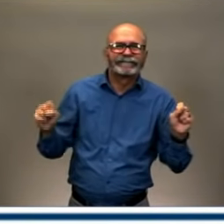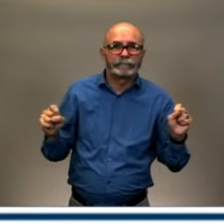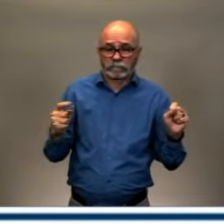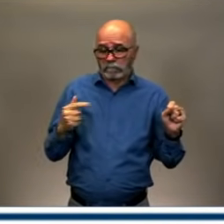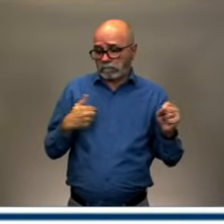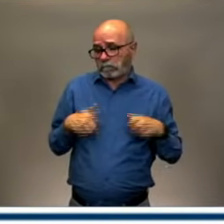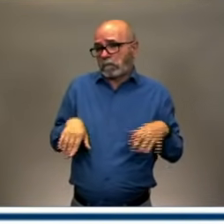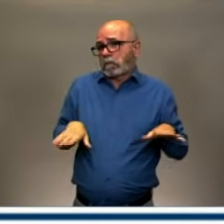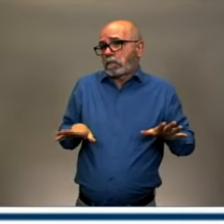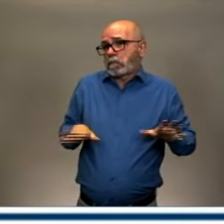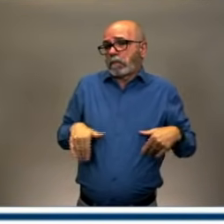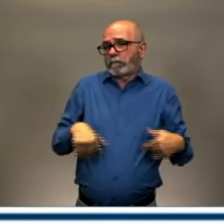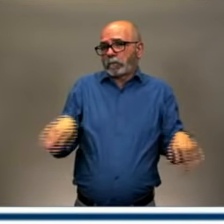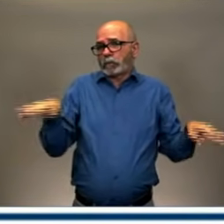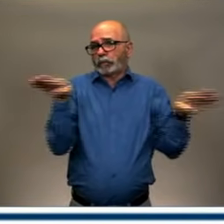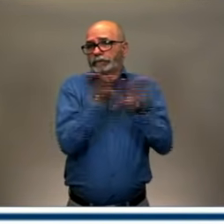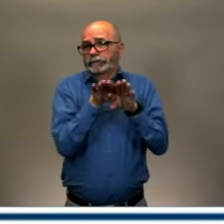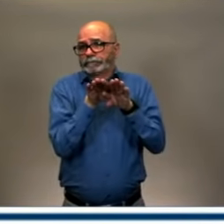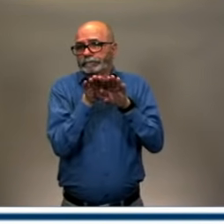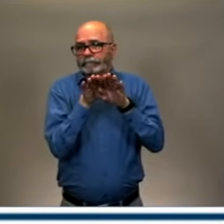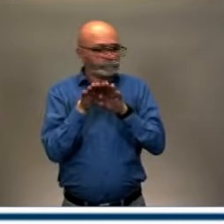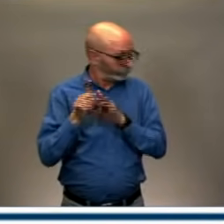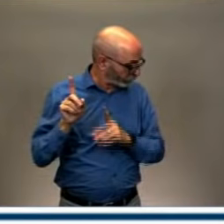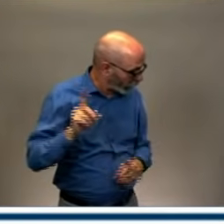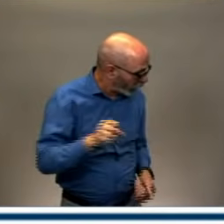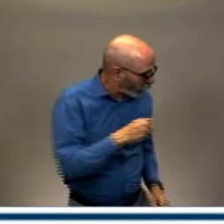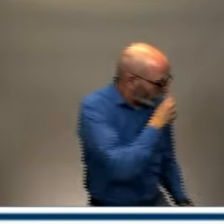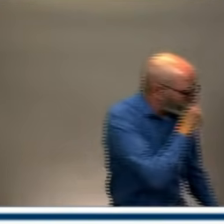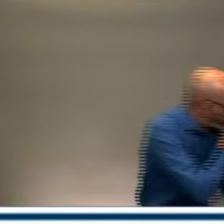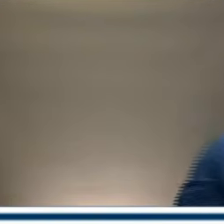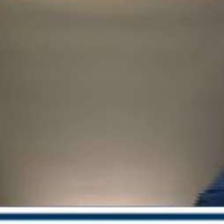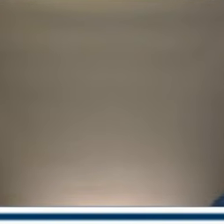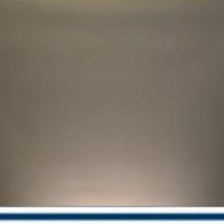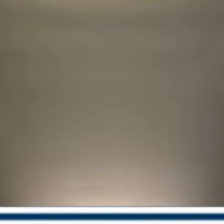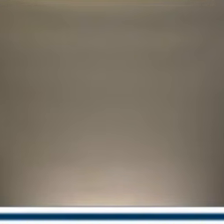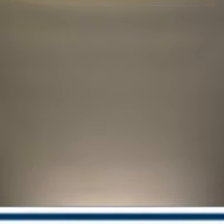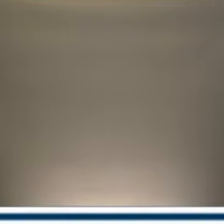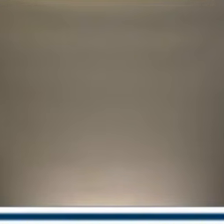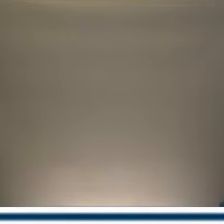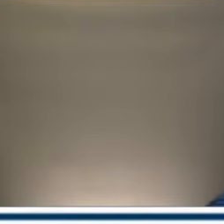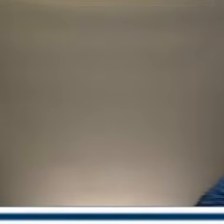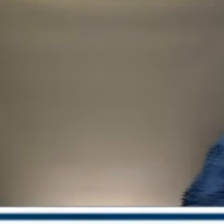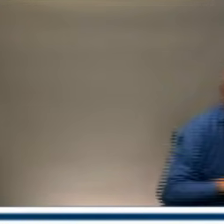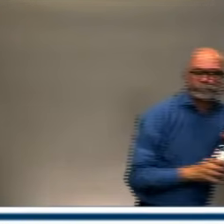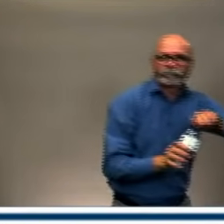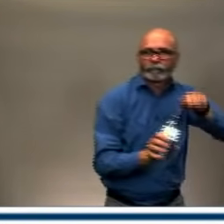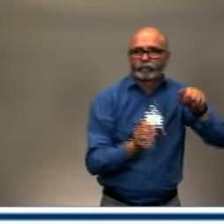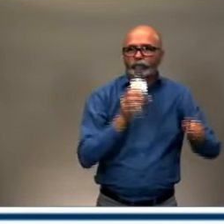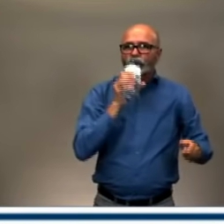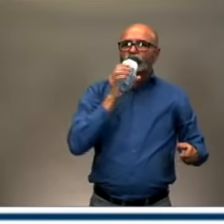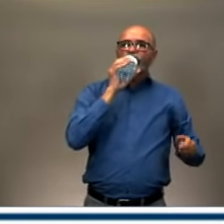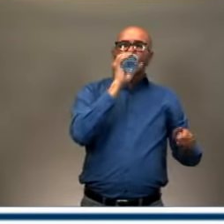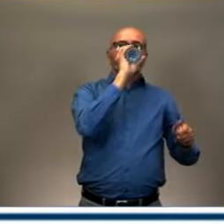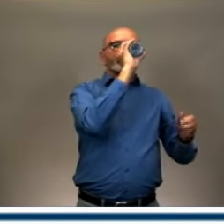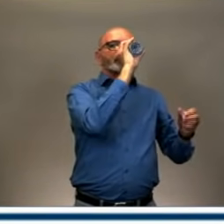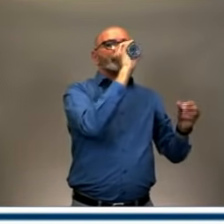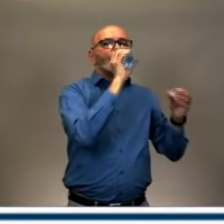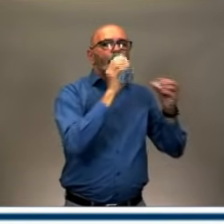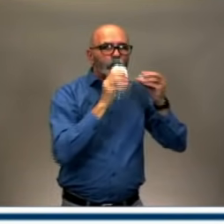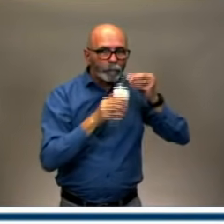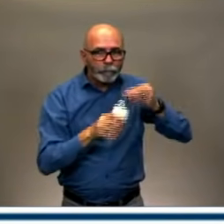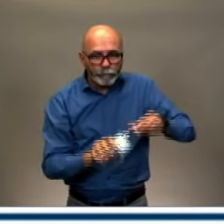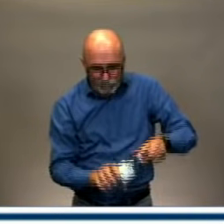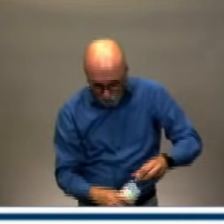been welcoming people from the Atlantic region over really since last summer. That would be a better question